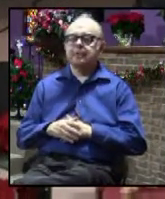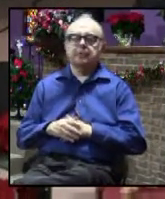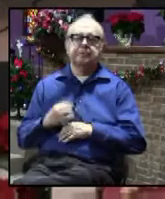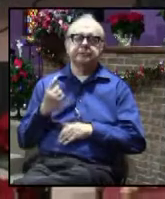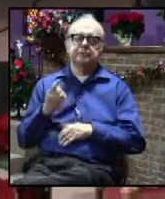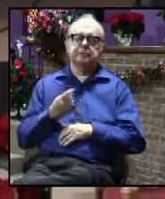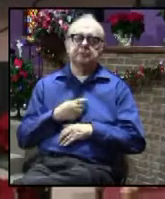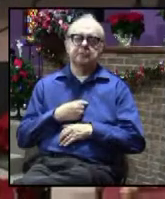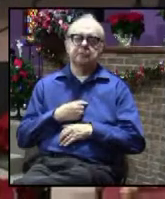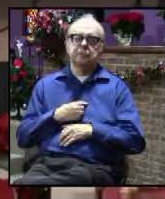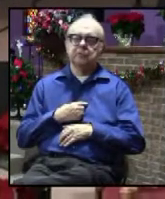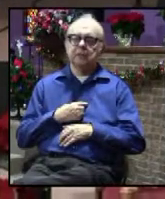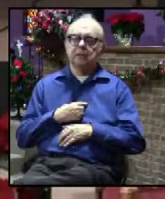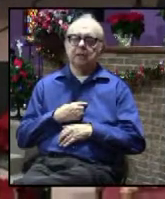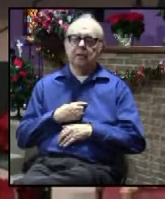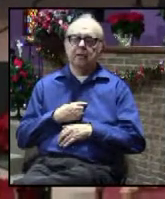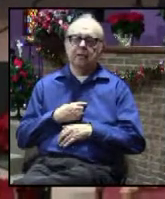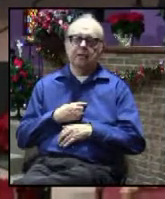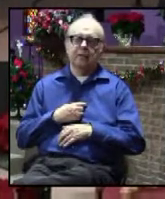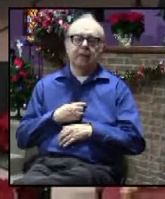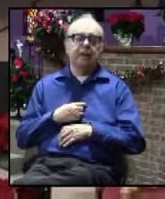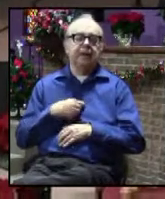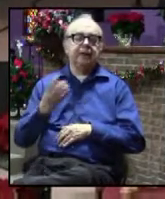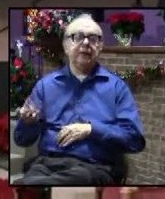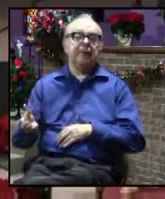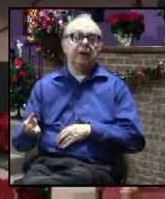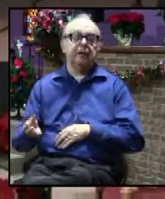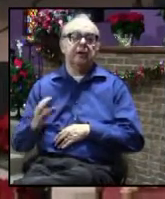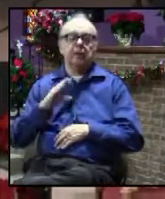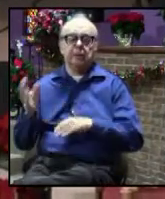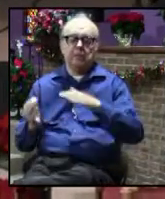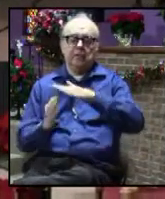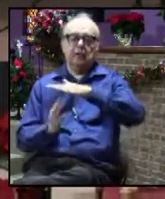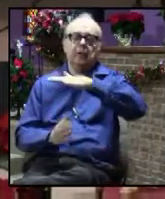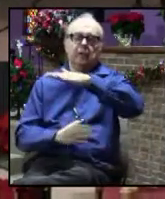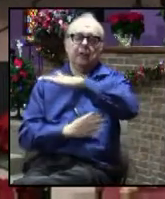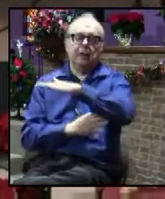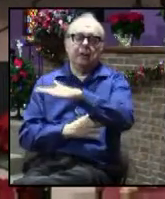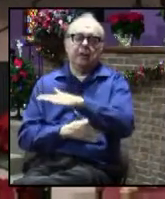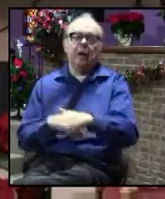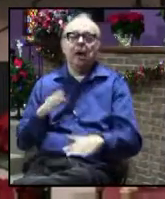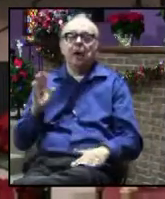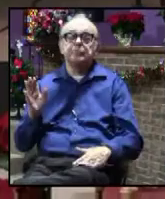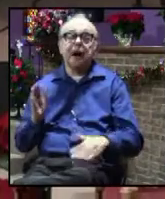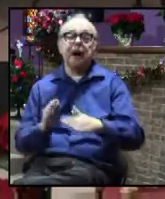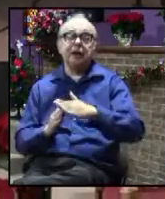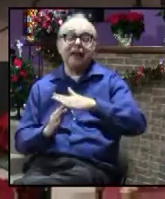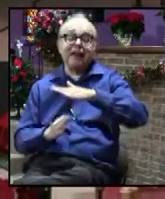we're going to hand out Christmas bags. Brown paper sacks